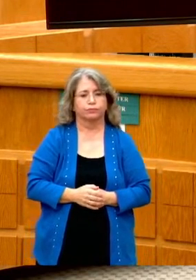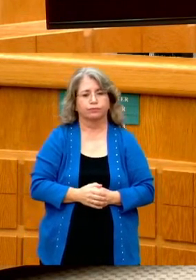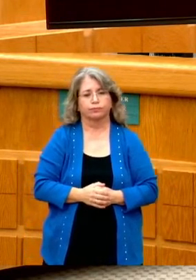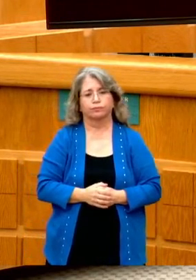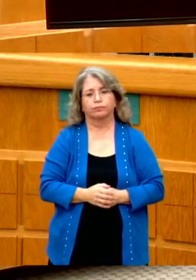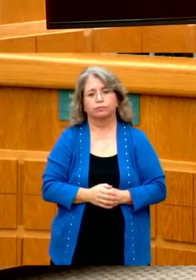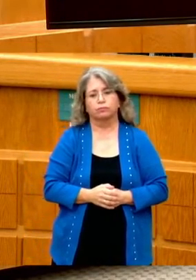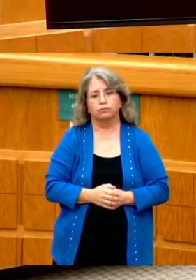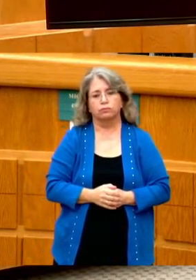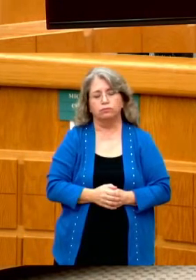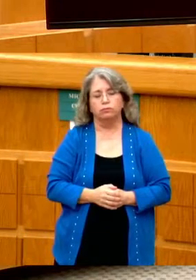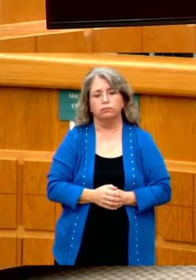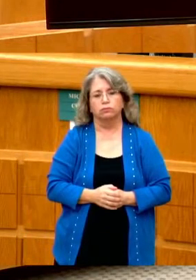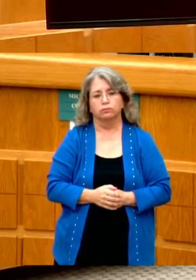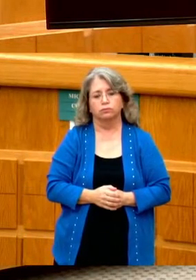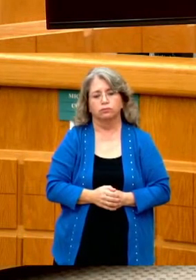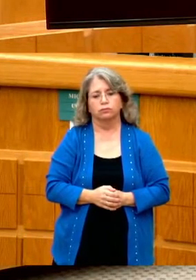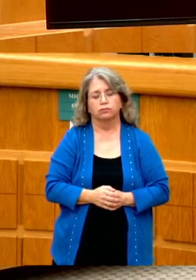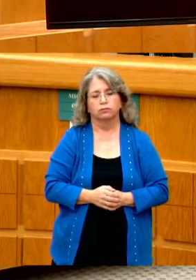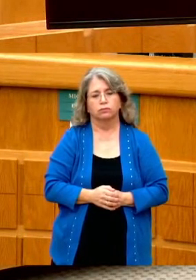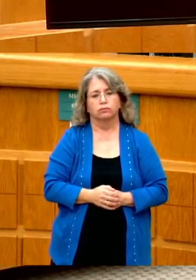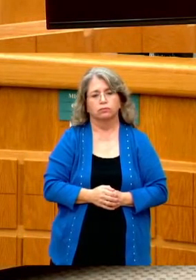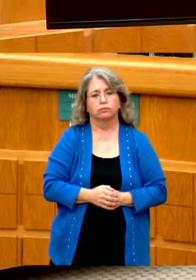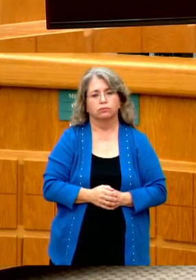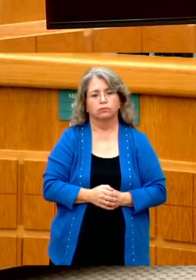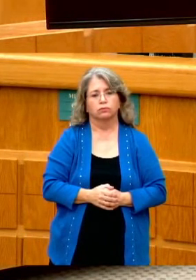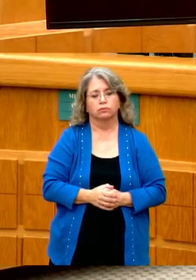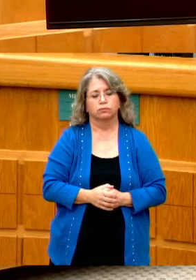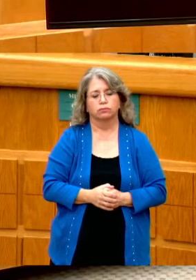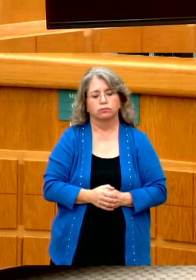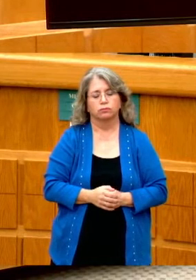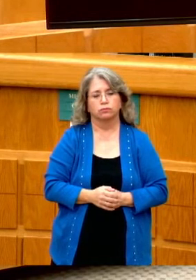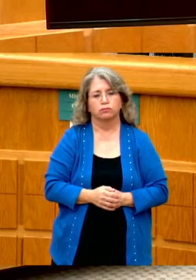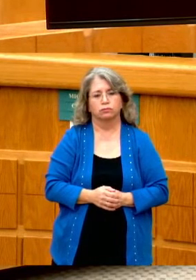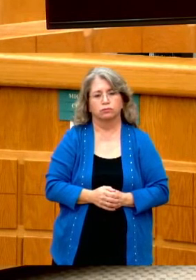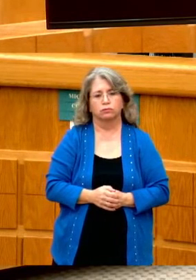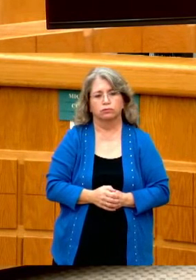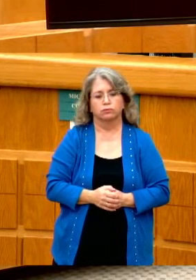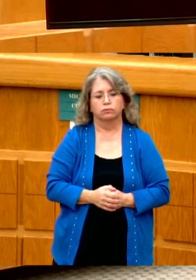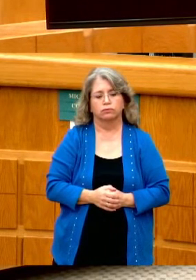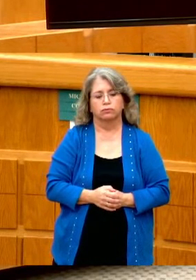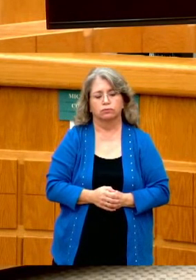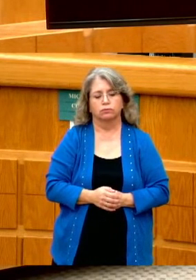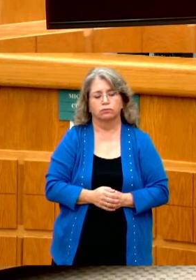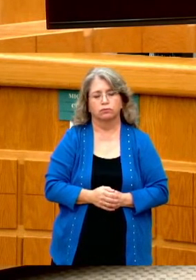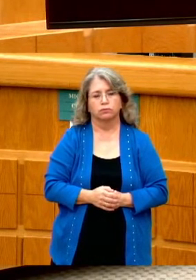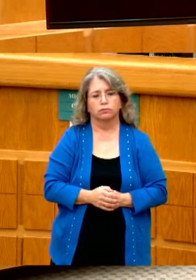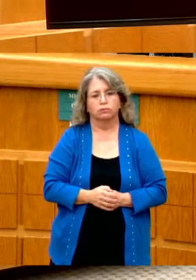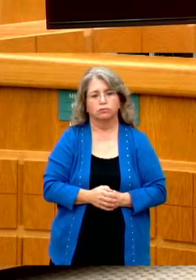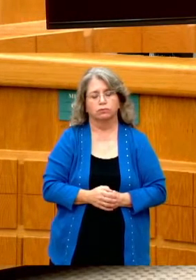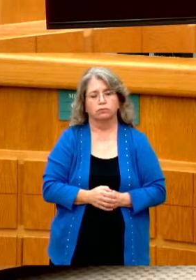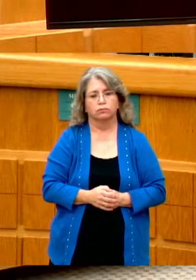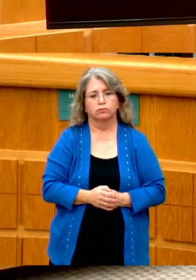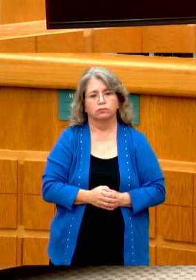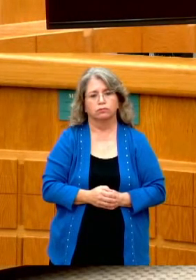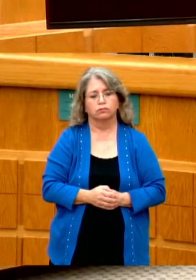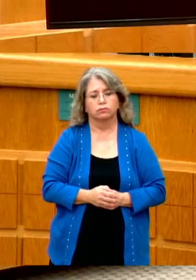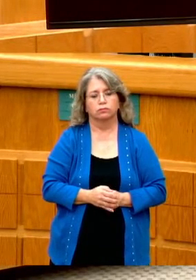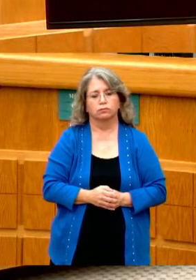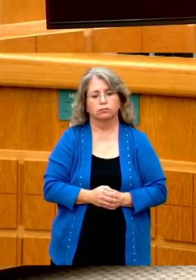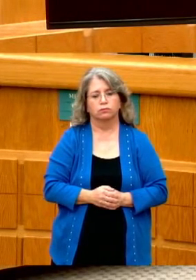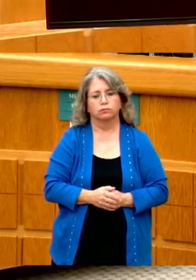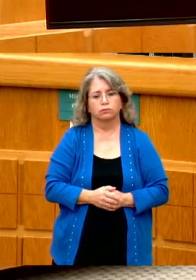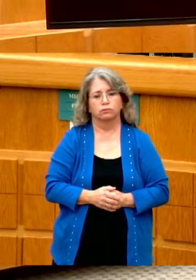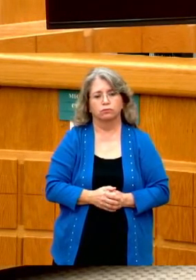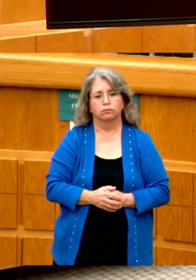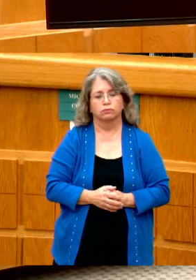la noche anterior a la llegada de la vacuna. Una vez confirmada su llegada, enviaremos un comunicado de prensa. También le pedimos que esté siempre poniendo